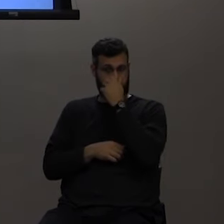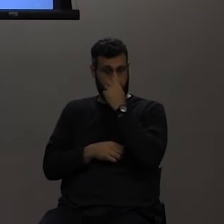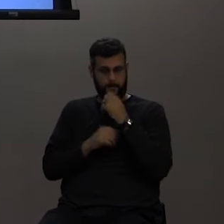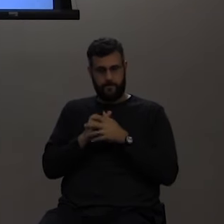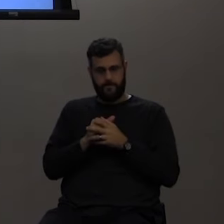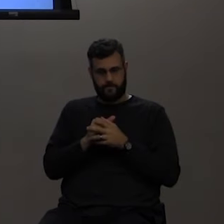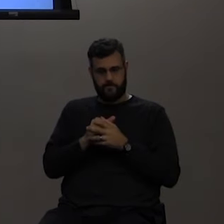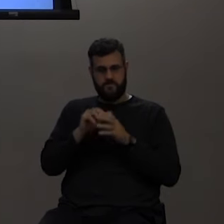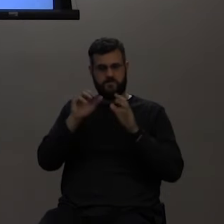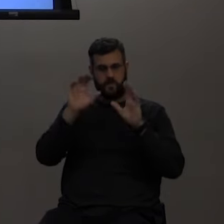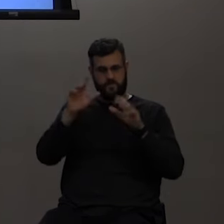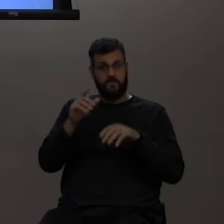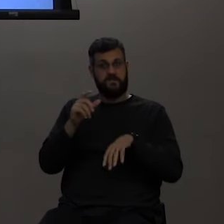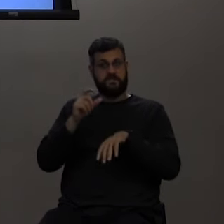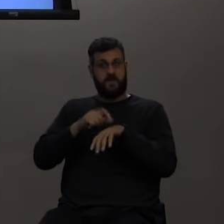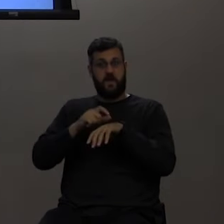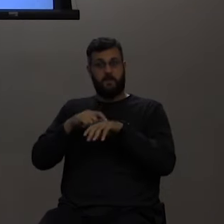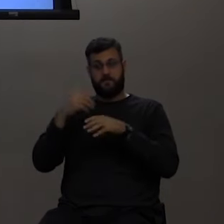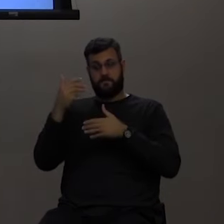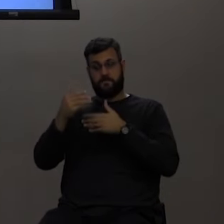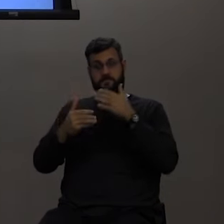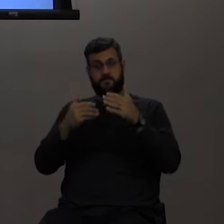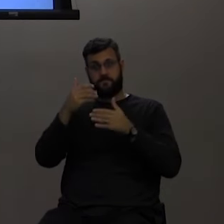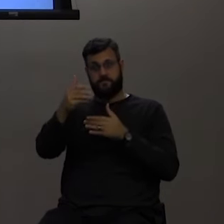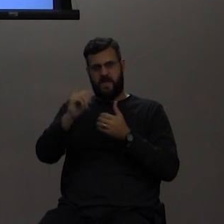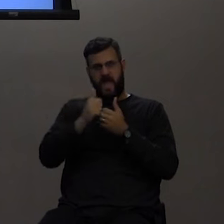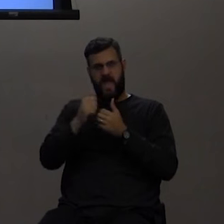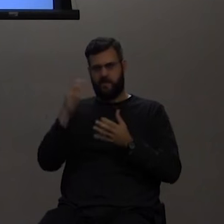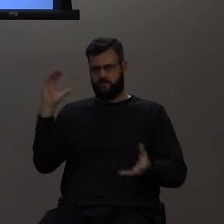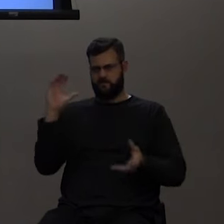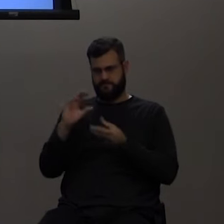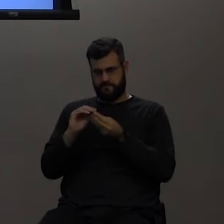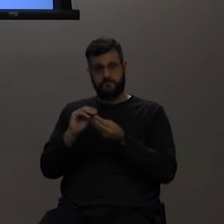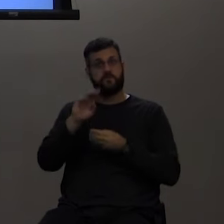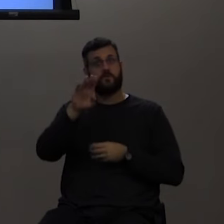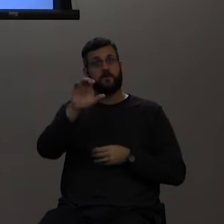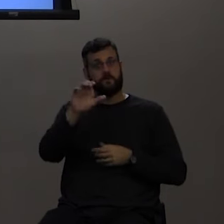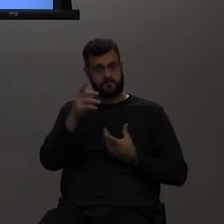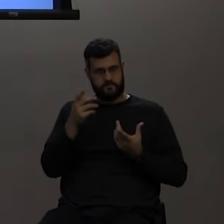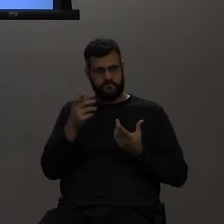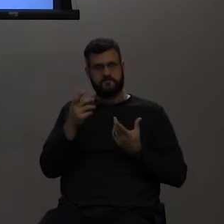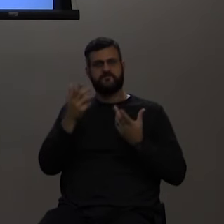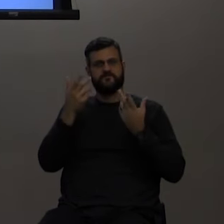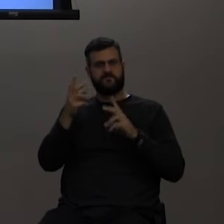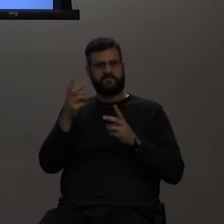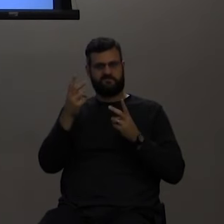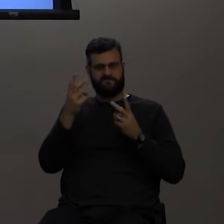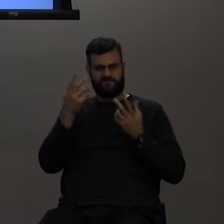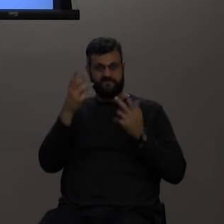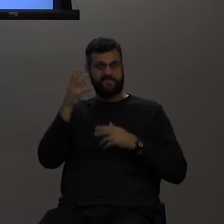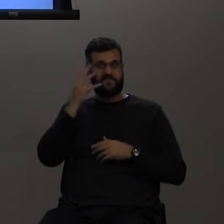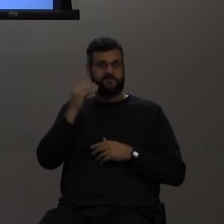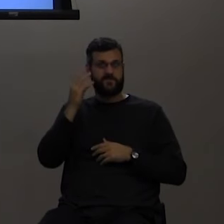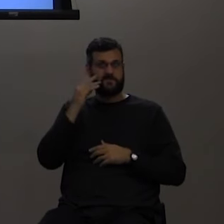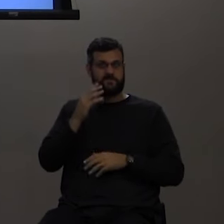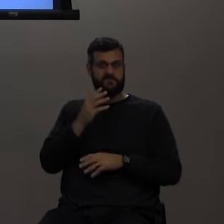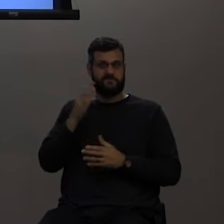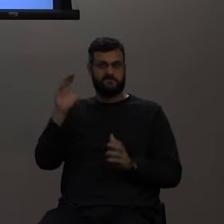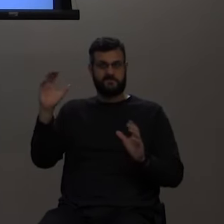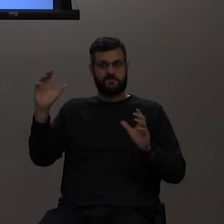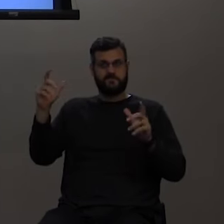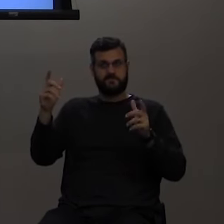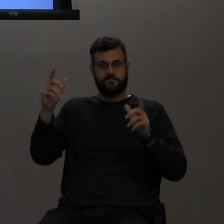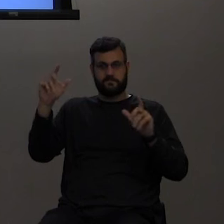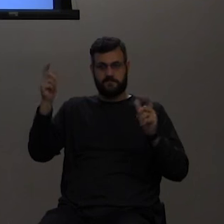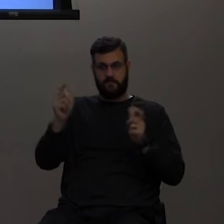But over time, where this really all comes together is that Boyle County has seen a decline in its labor